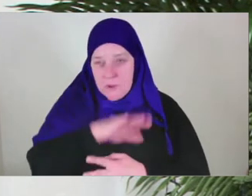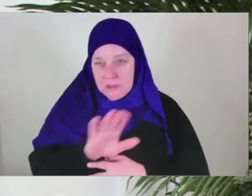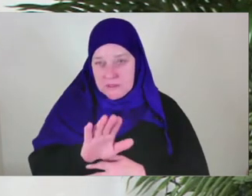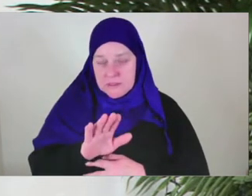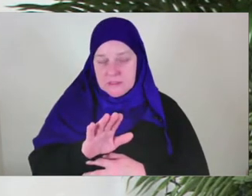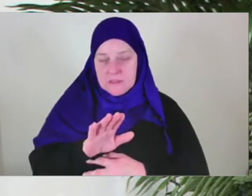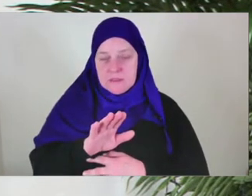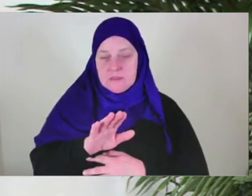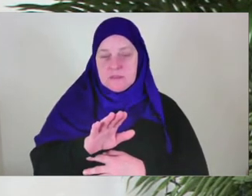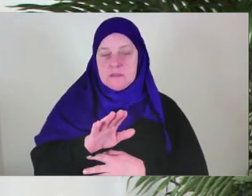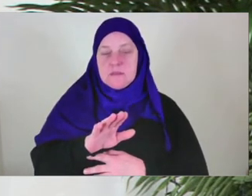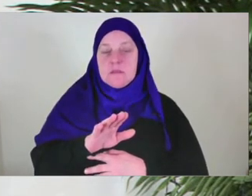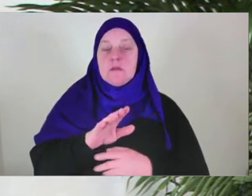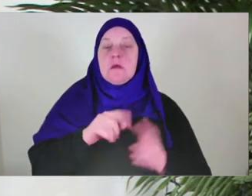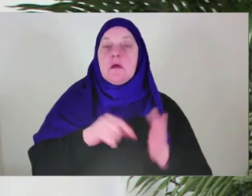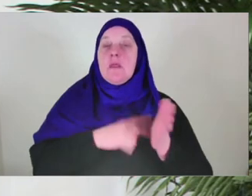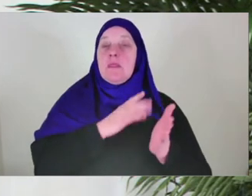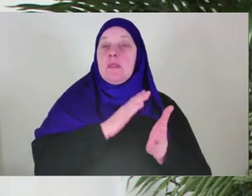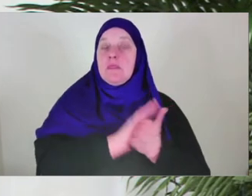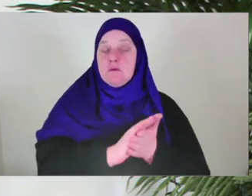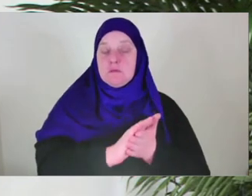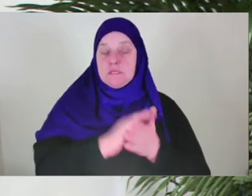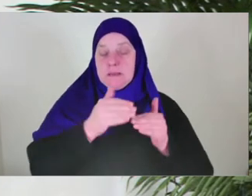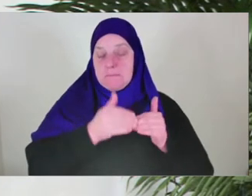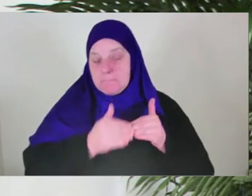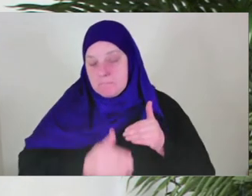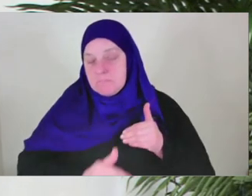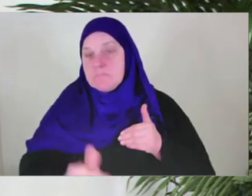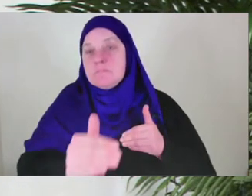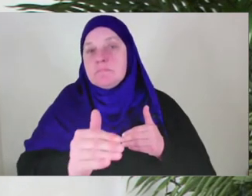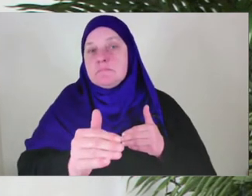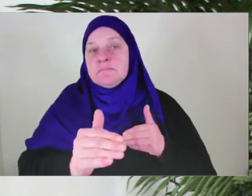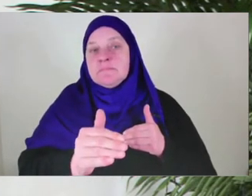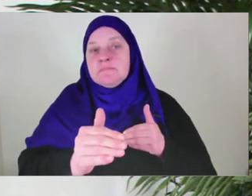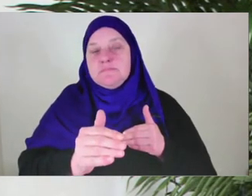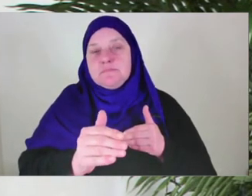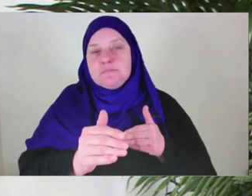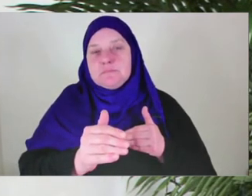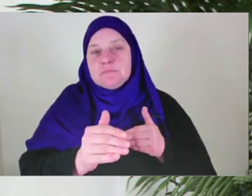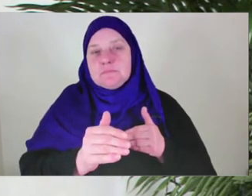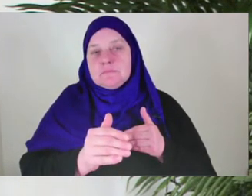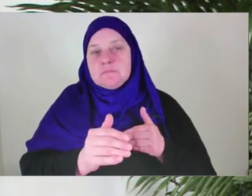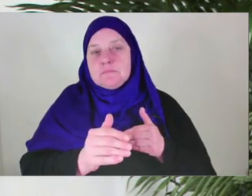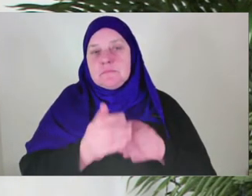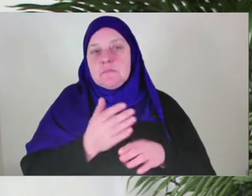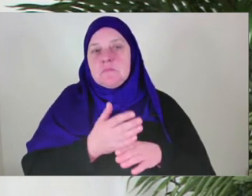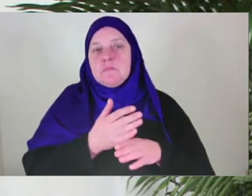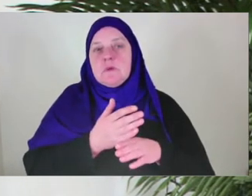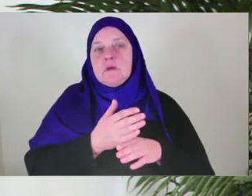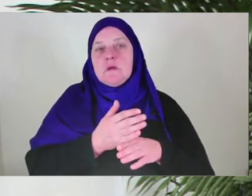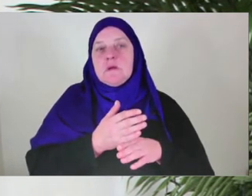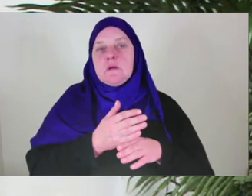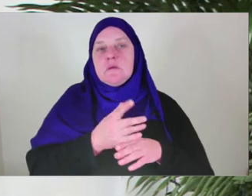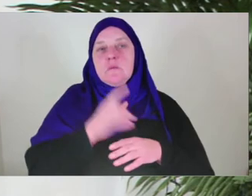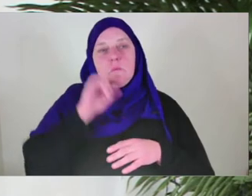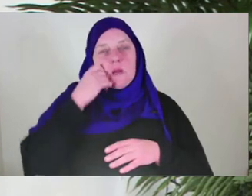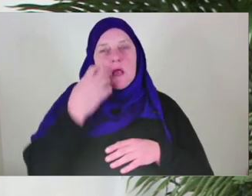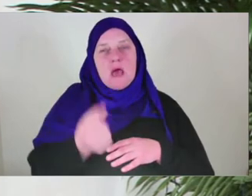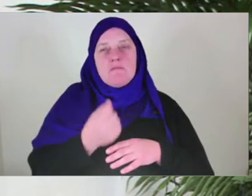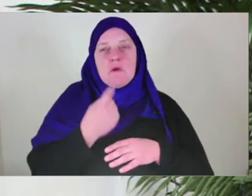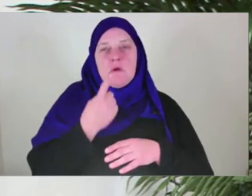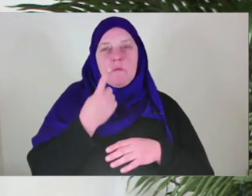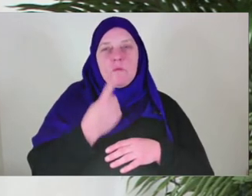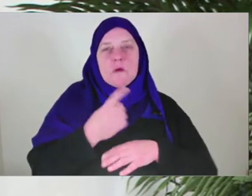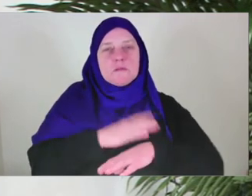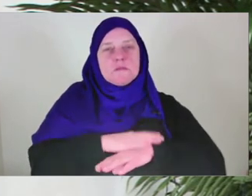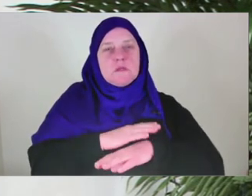on Thursday evenings before Dua Kumail, we will begin a session of tafsir of Quran. We're beginning